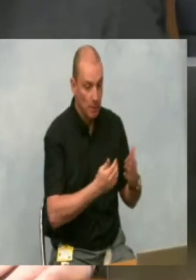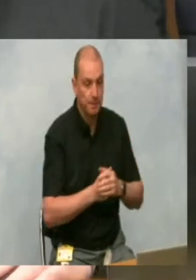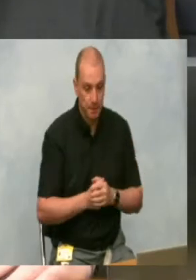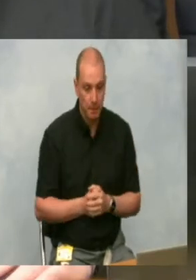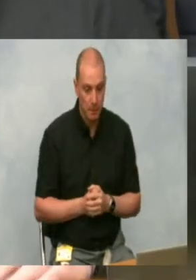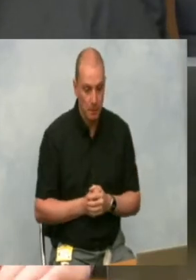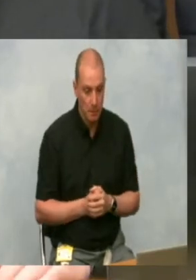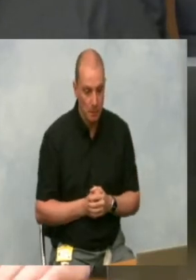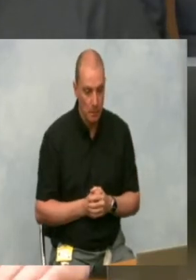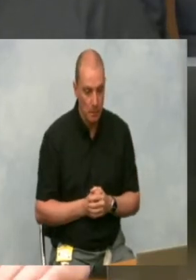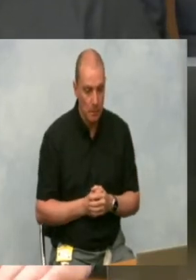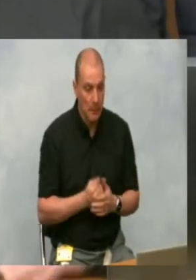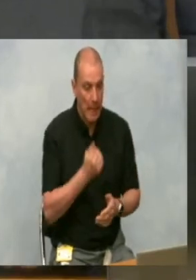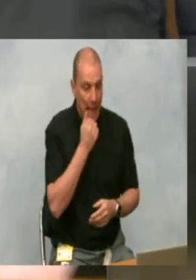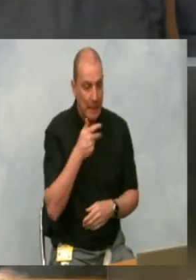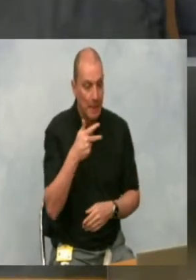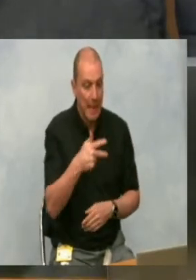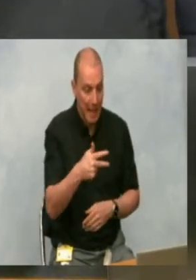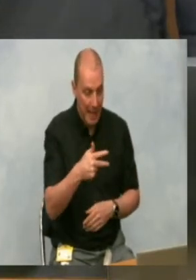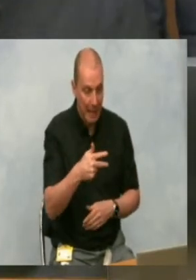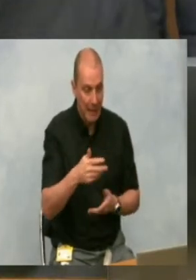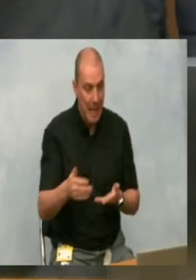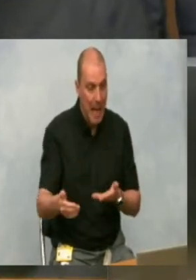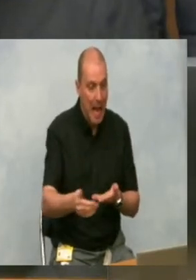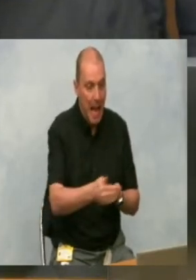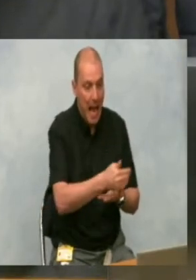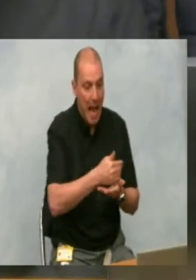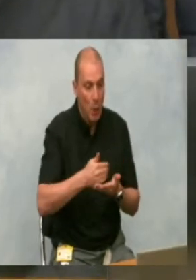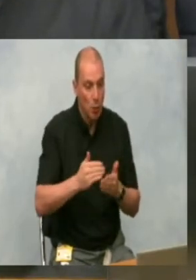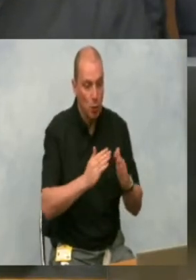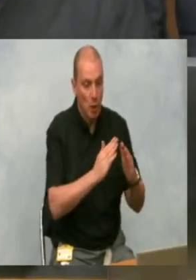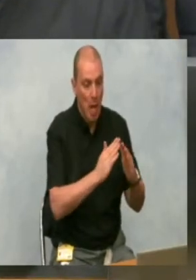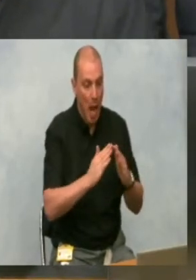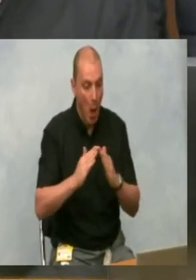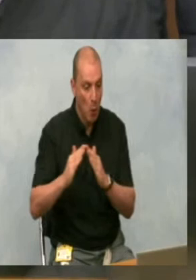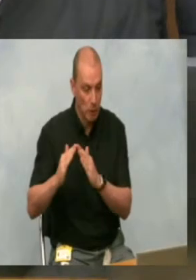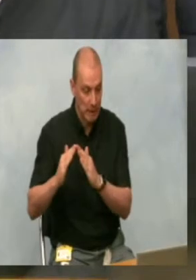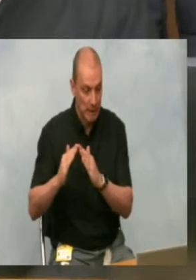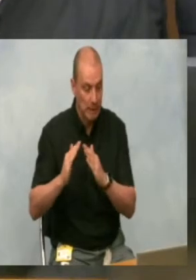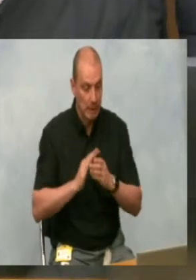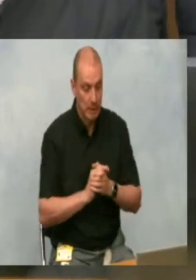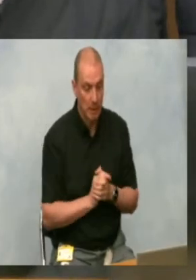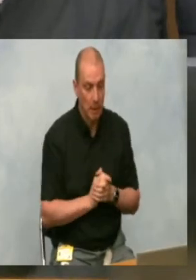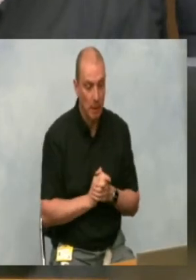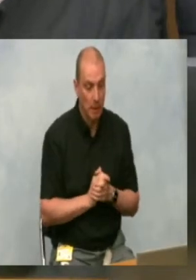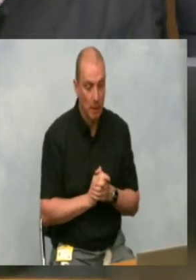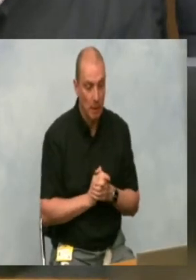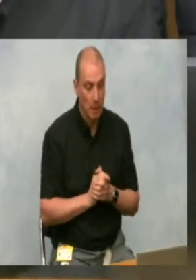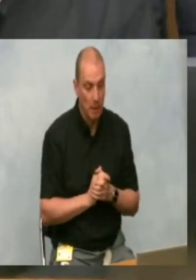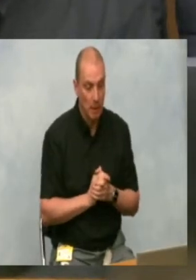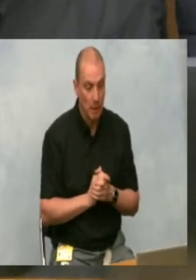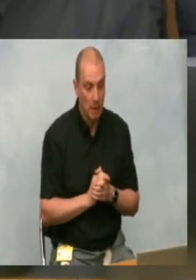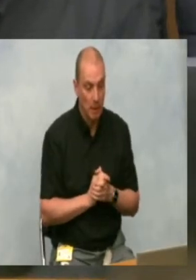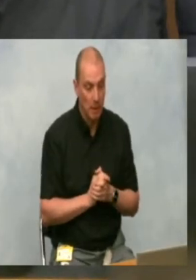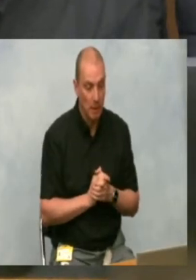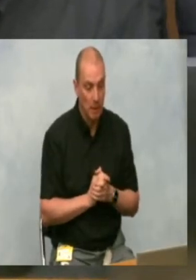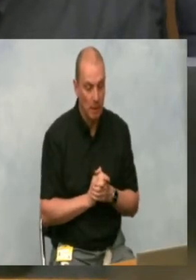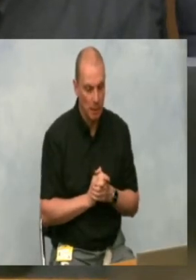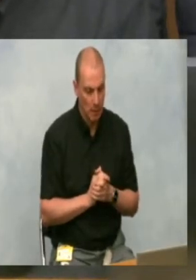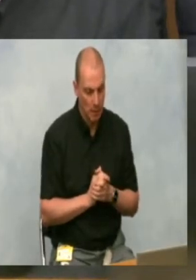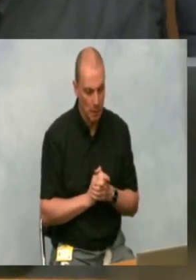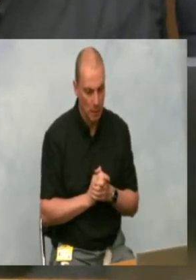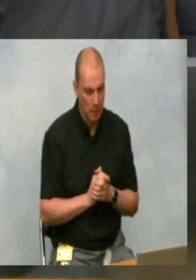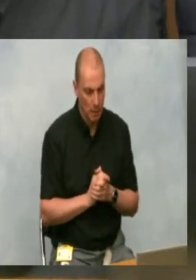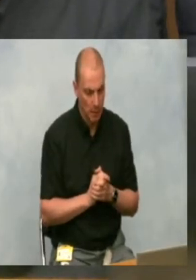Item 8 on the agenda, acquisition of houses at former Phillips factory site, Wellhall Road, and it's a Section 75 planning